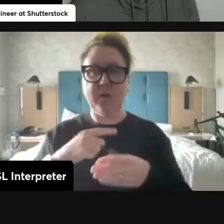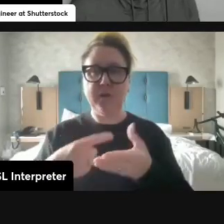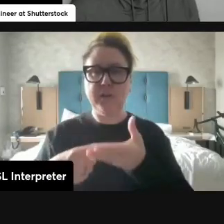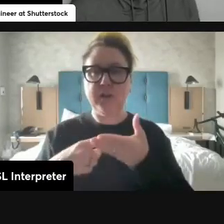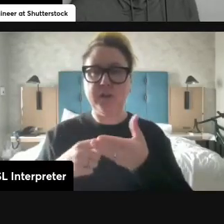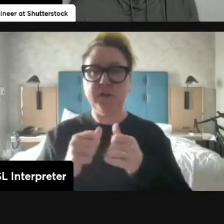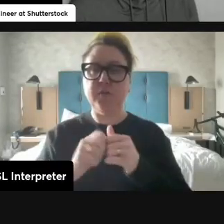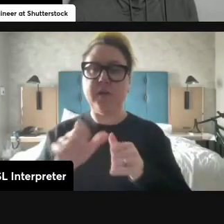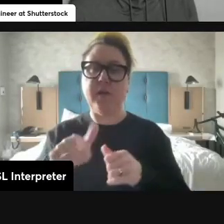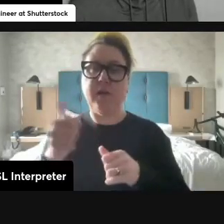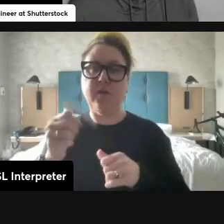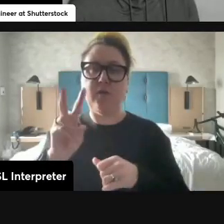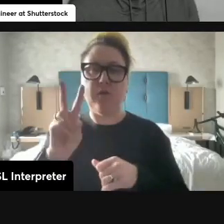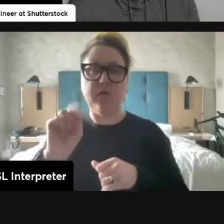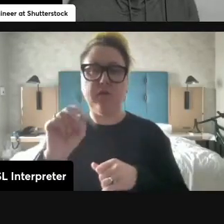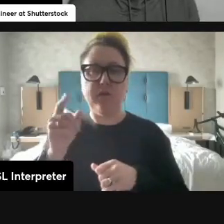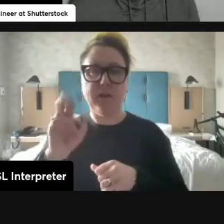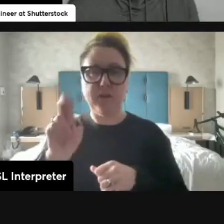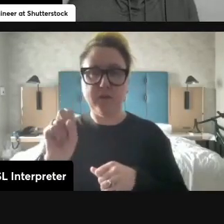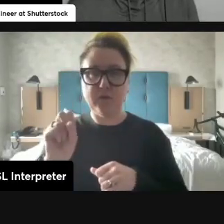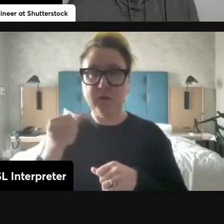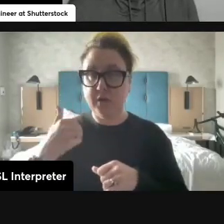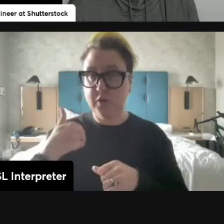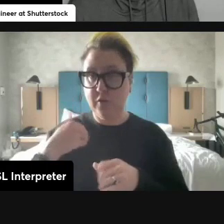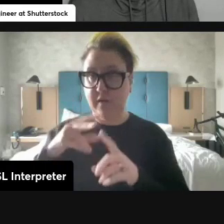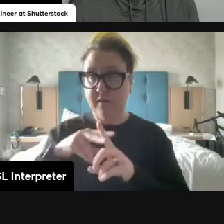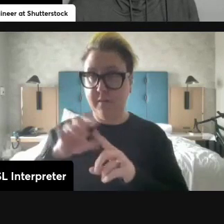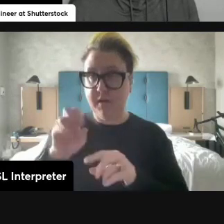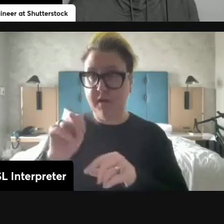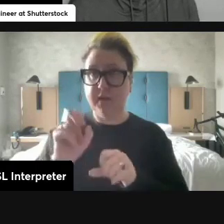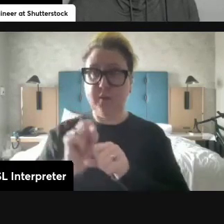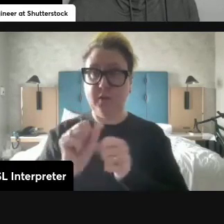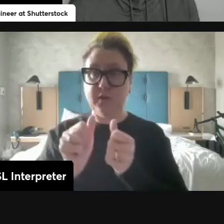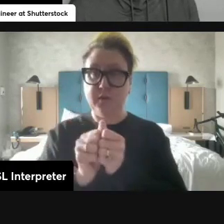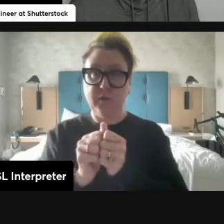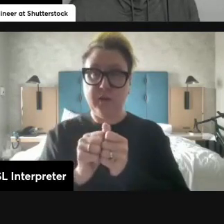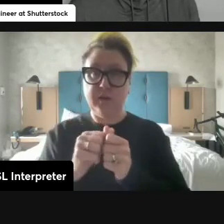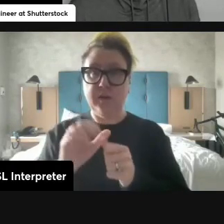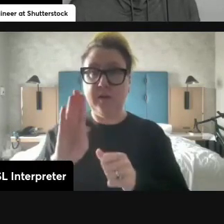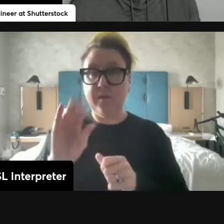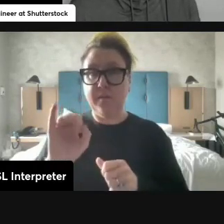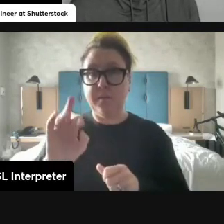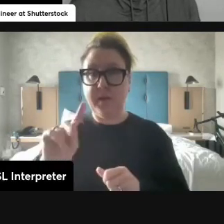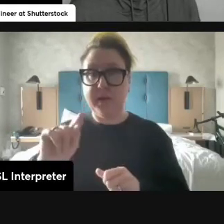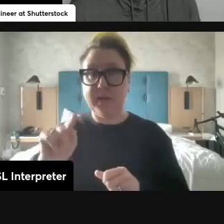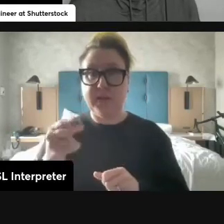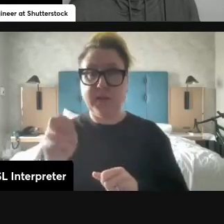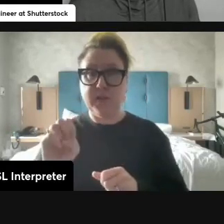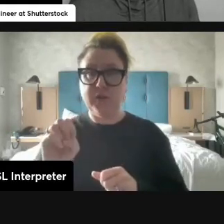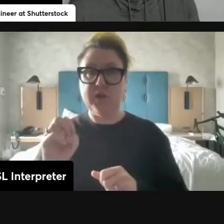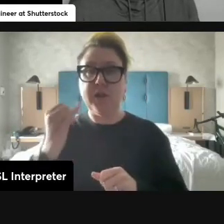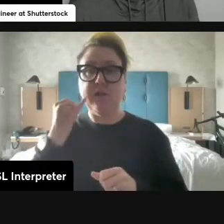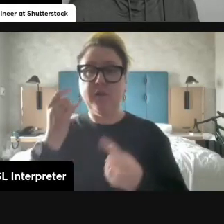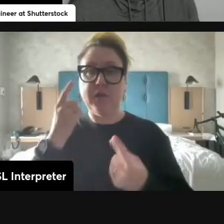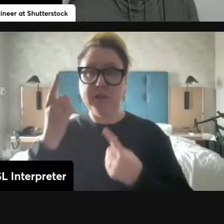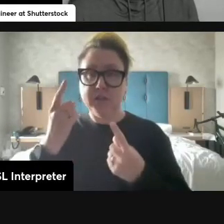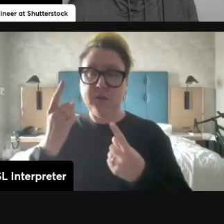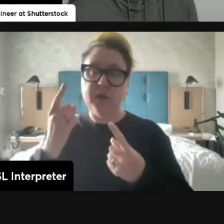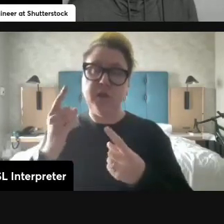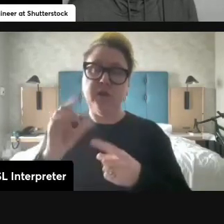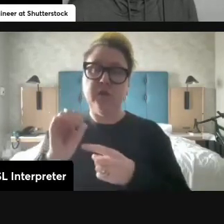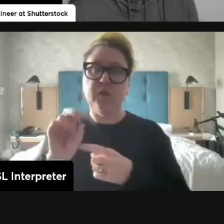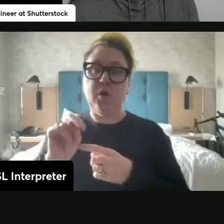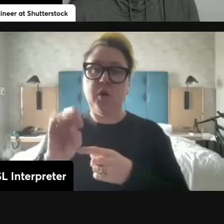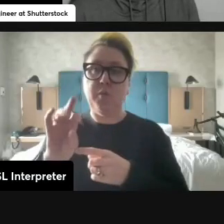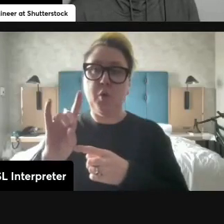other vendors. Like, do you have a plugin that will work with Backstage when we're considering onboarding onto some